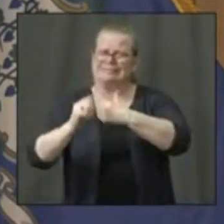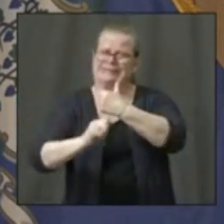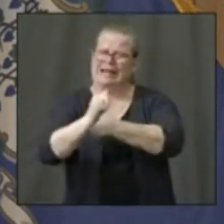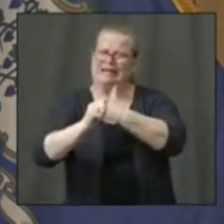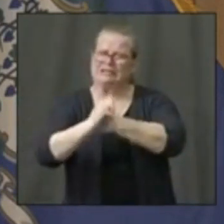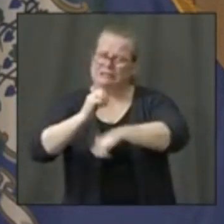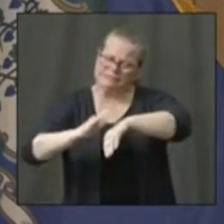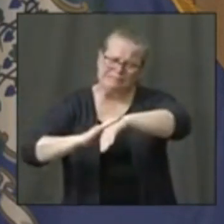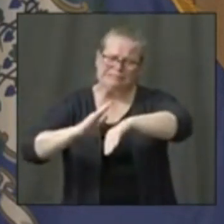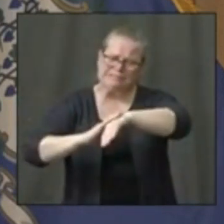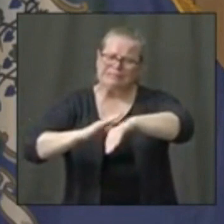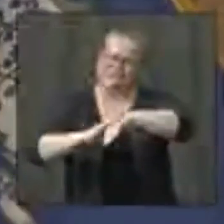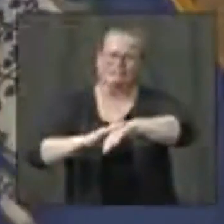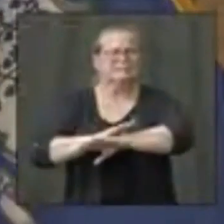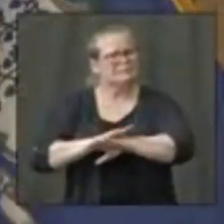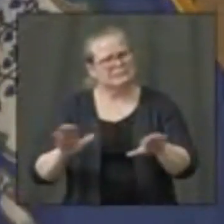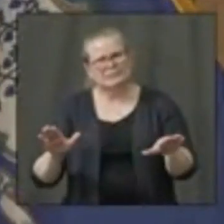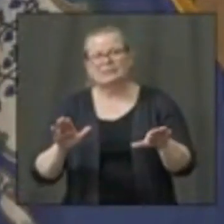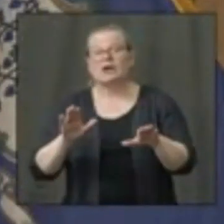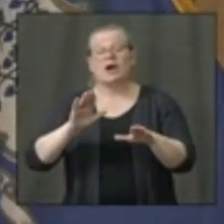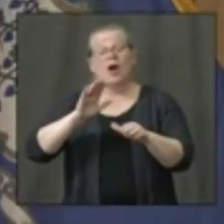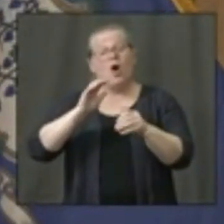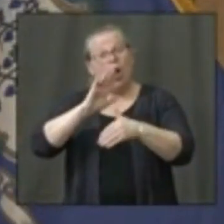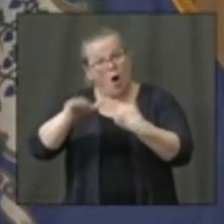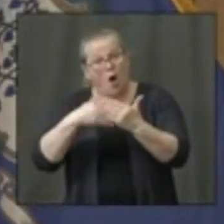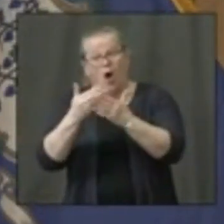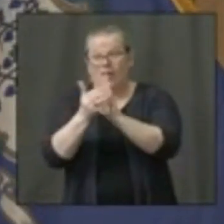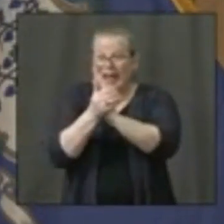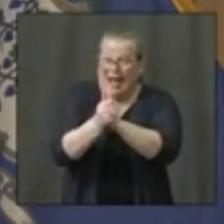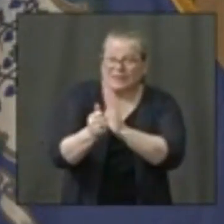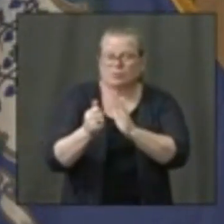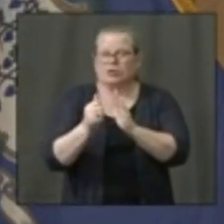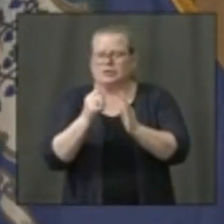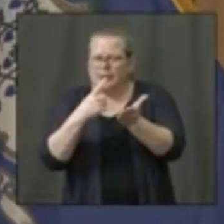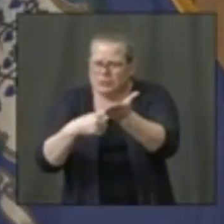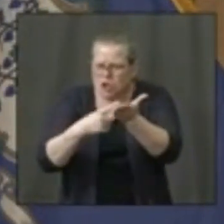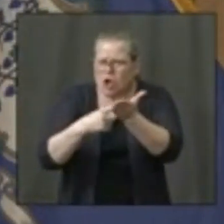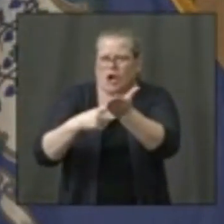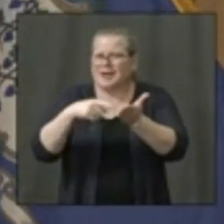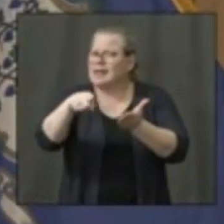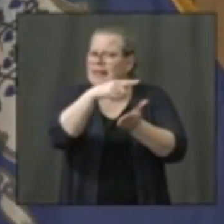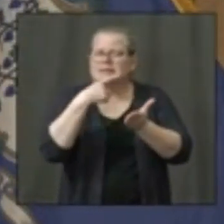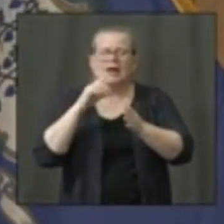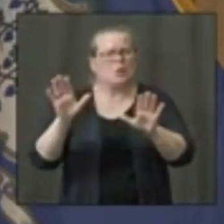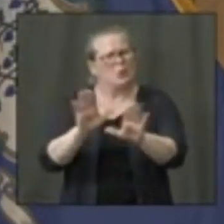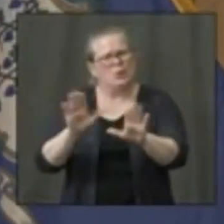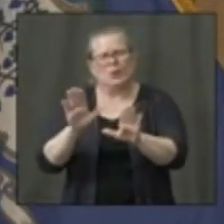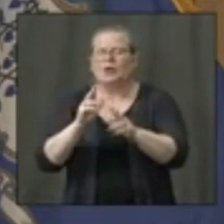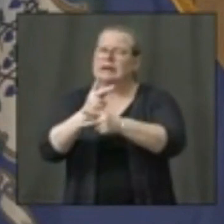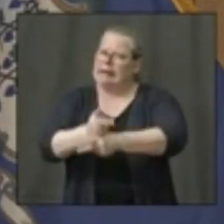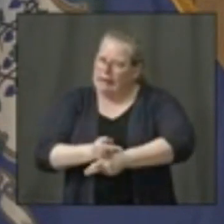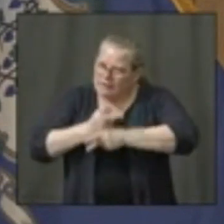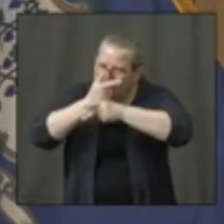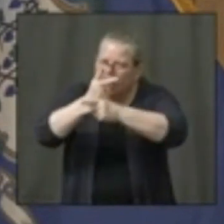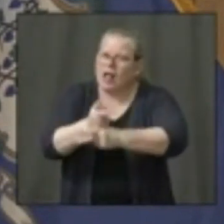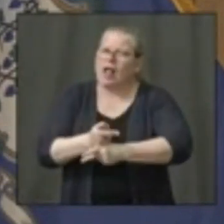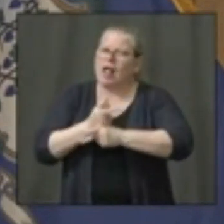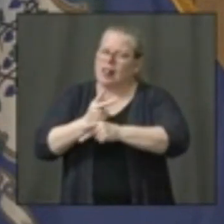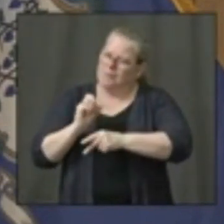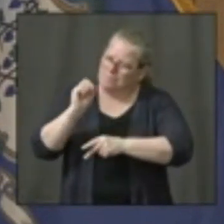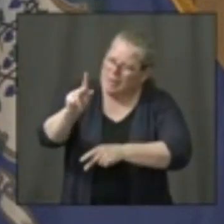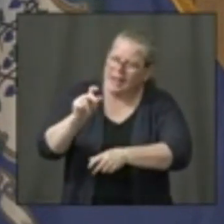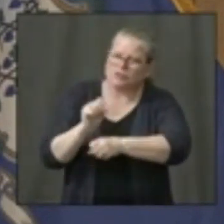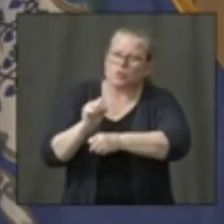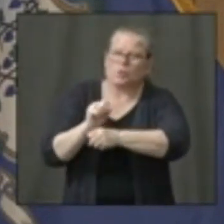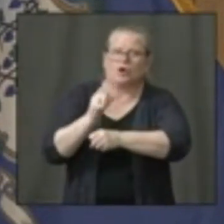I'm talking to have said, be thoughtful about how people get back to work. Start with the least vulnerable populations. Test those least